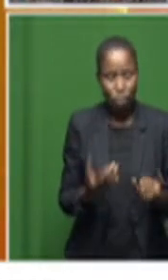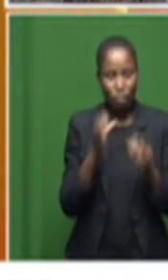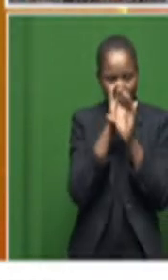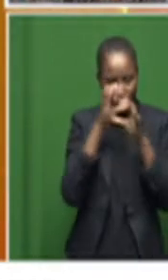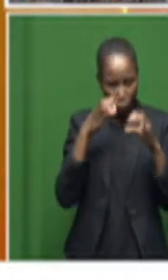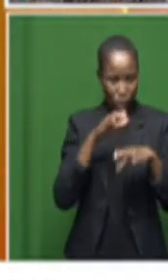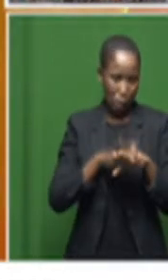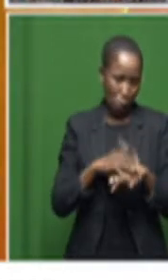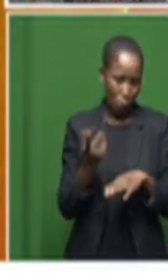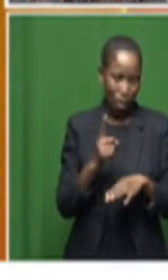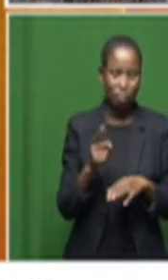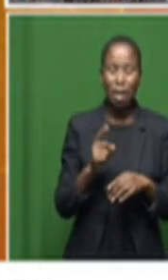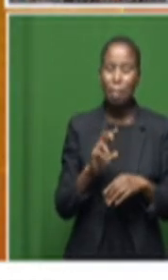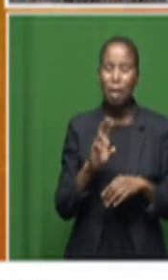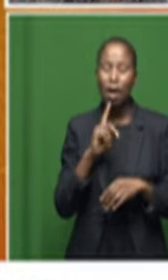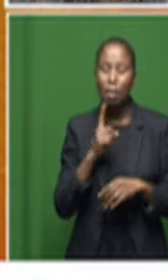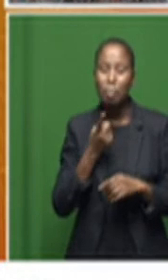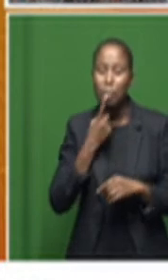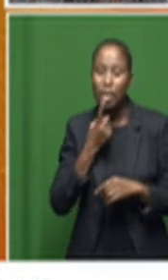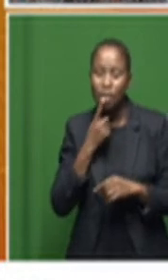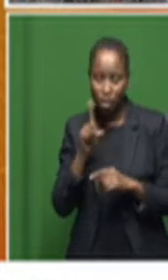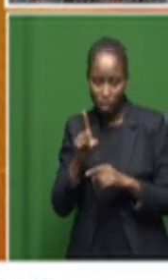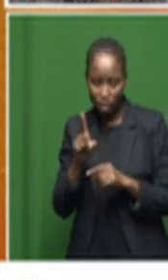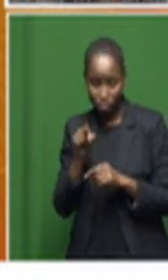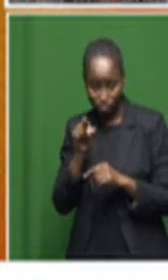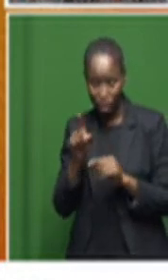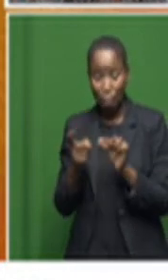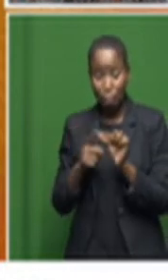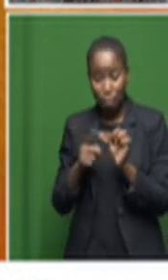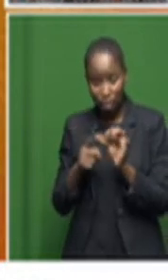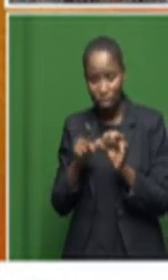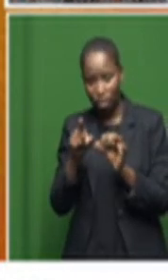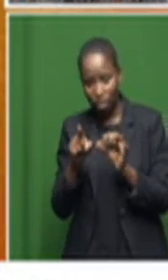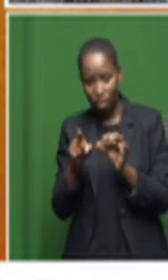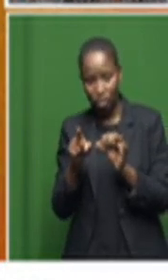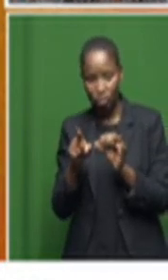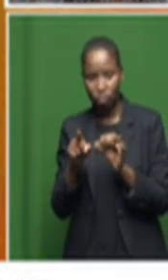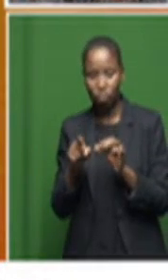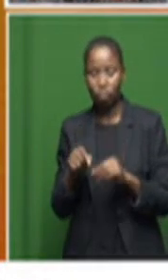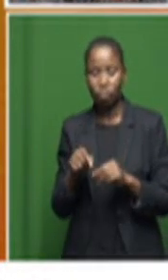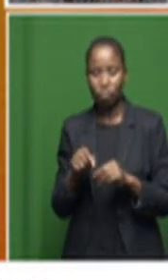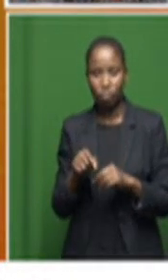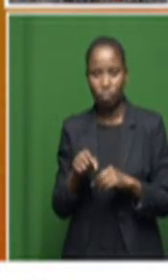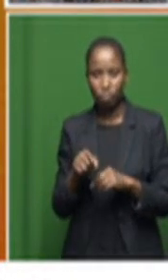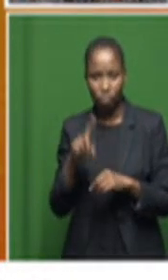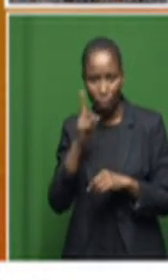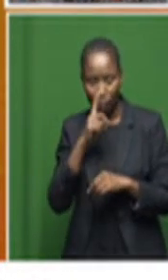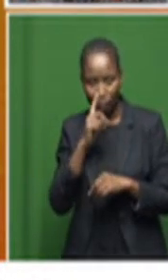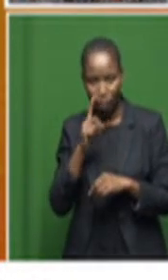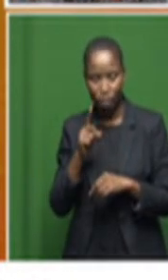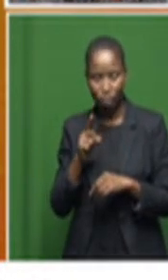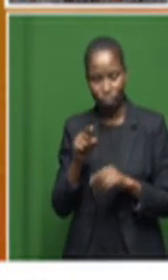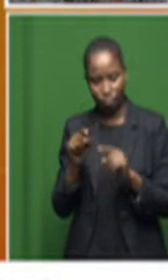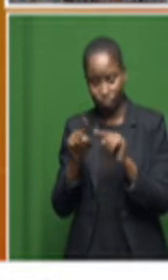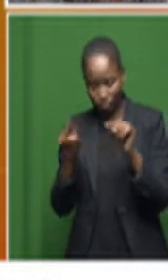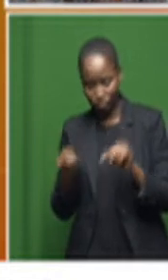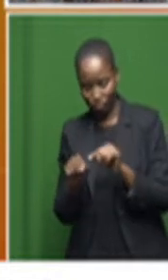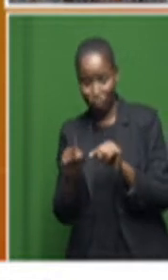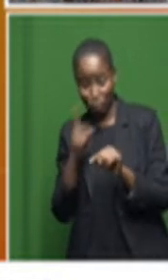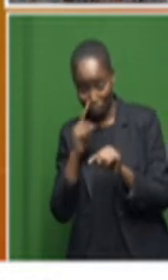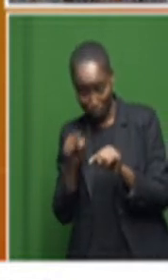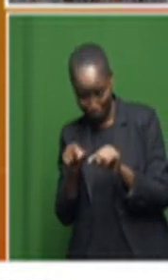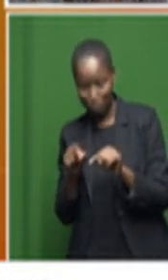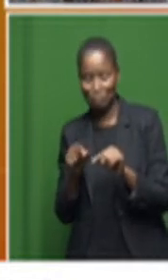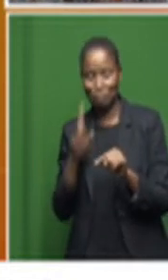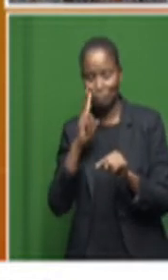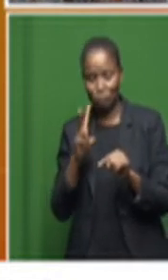on the pink slot, which is taking the vaccines to the people as much as possible and ensuring that our fixed sites,